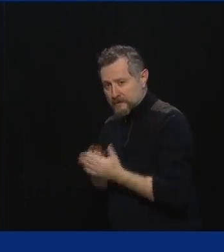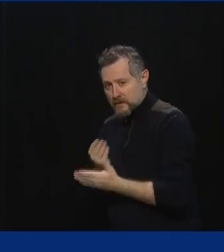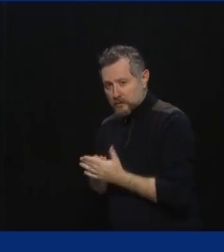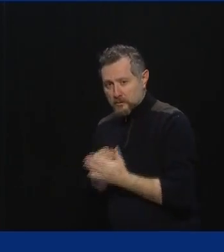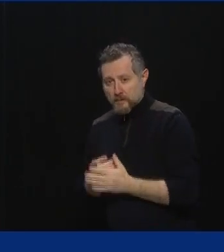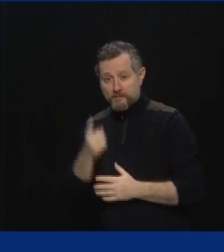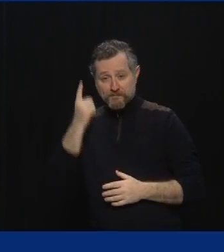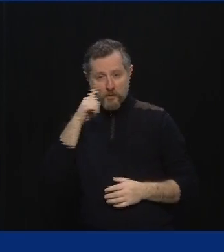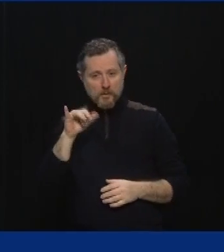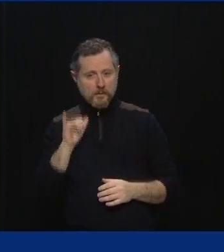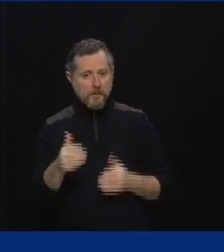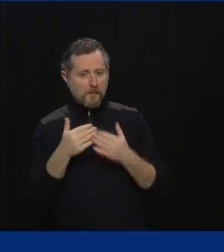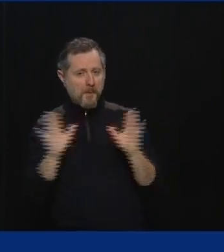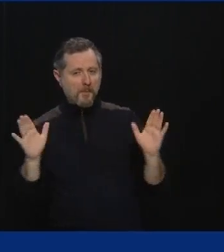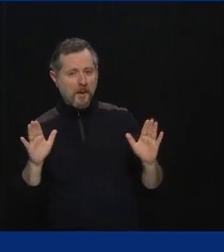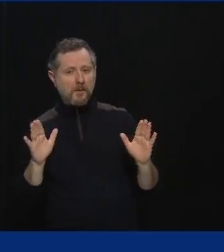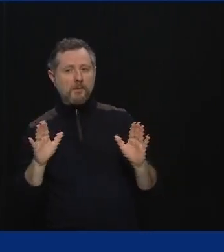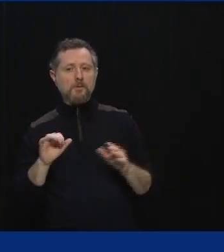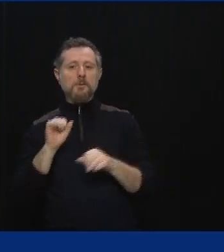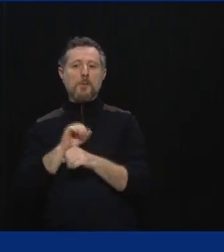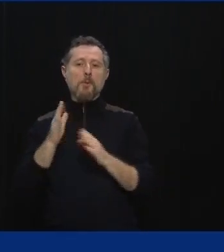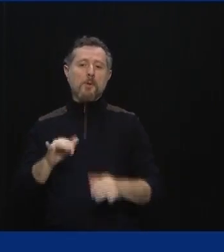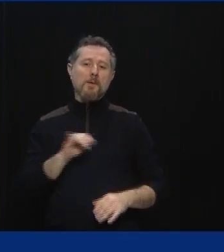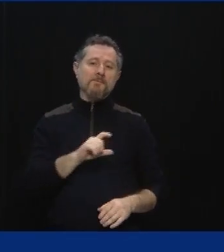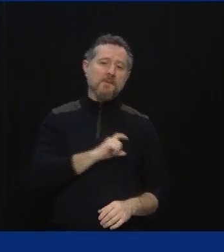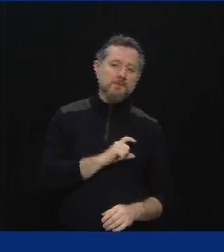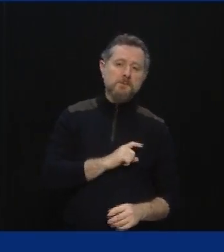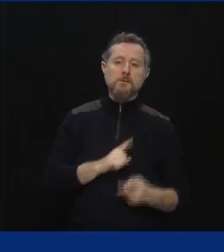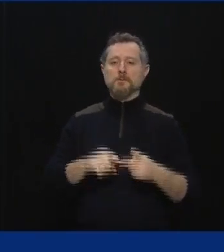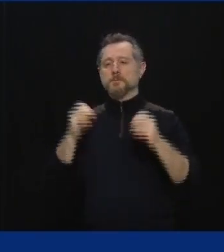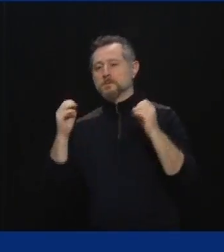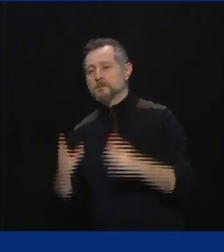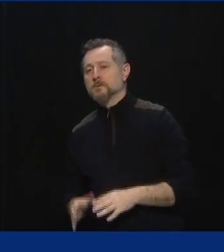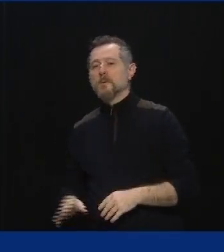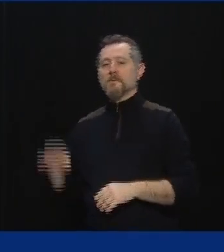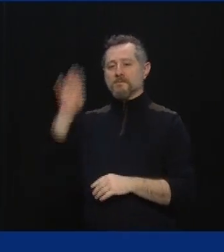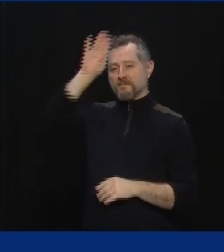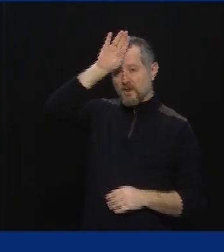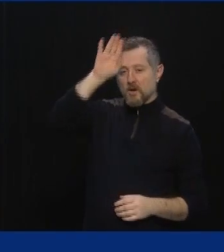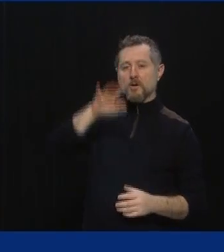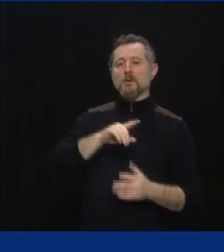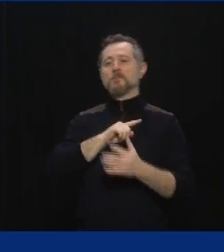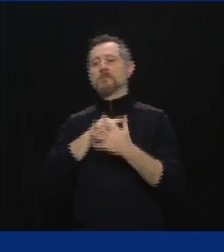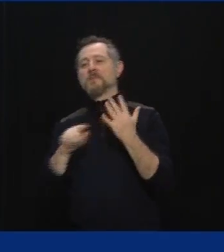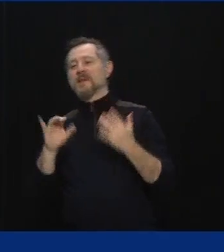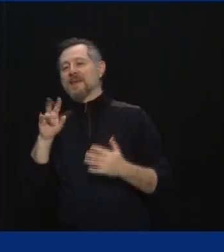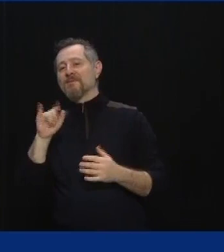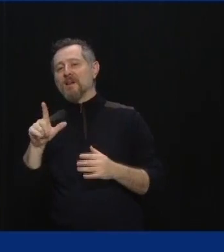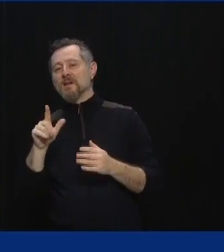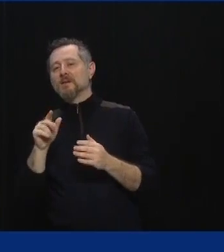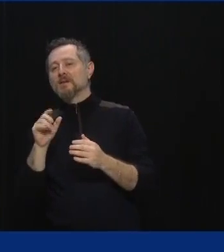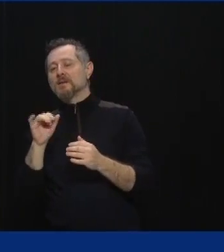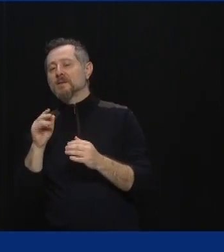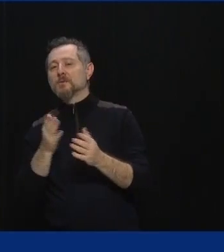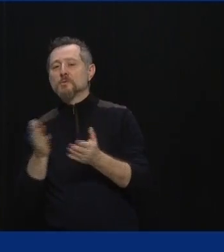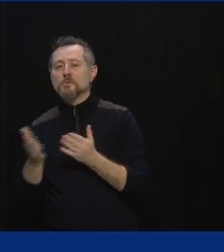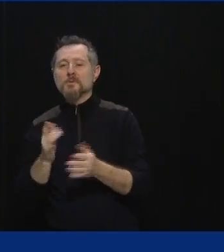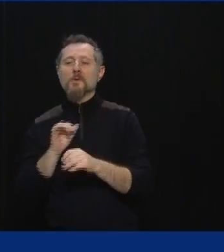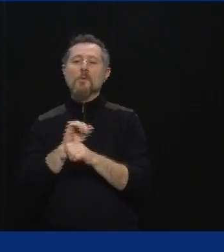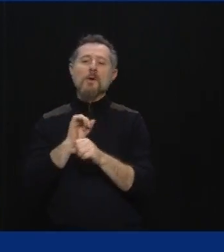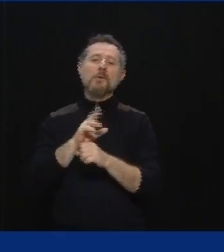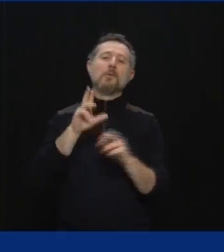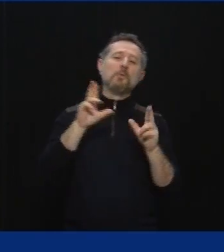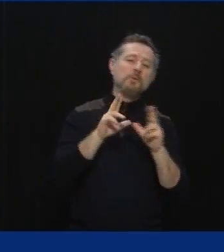employees, such as police officers, teachers, firefighters, civilian workers, workers in the trades, and